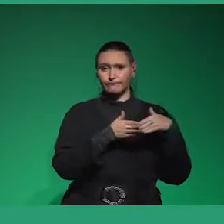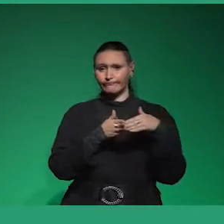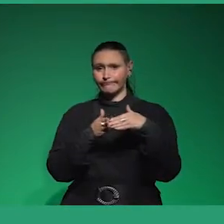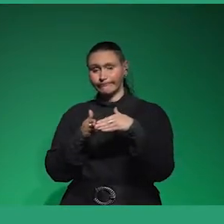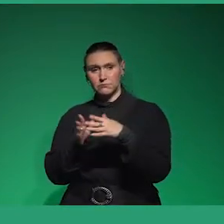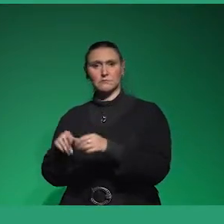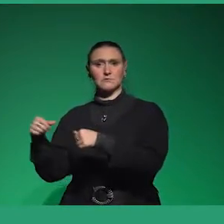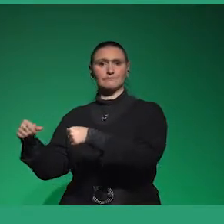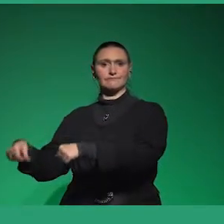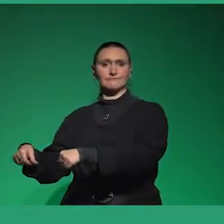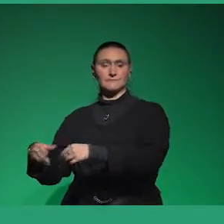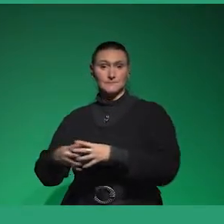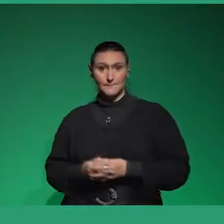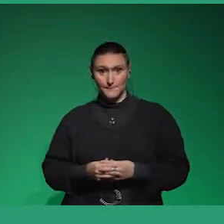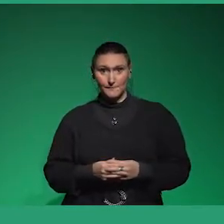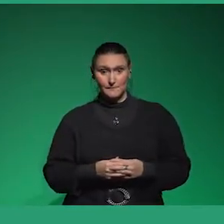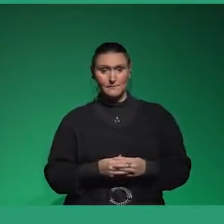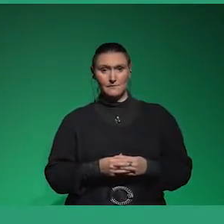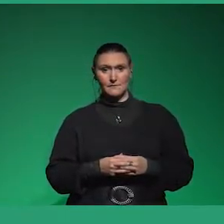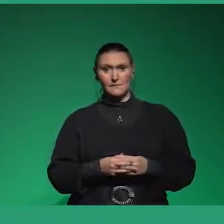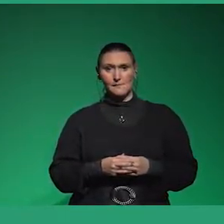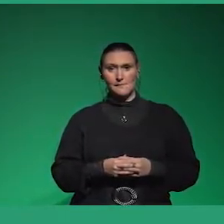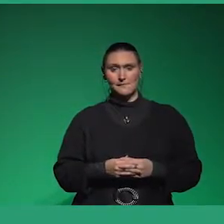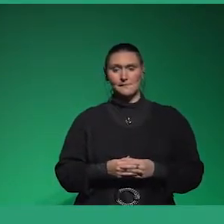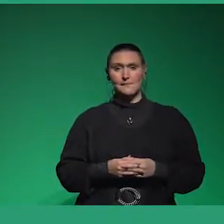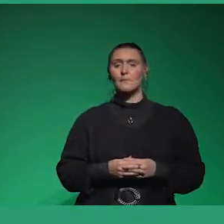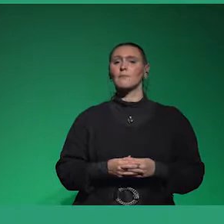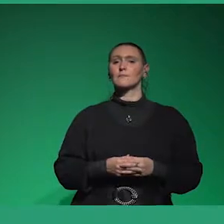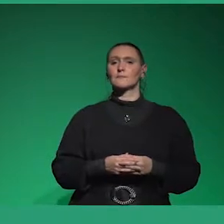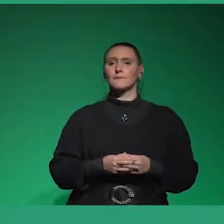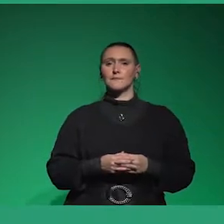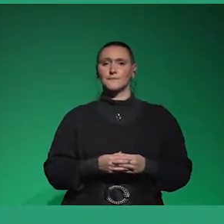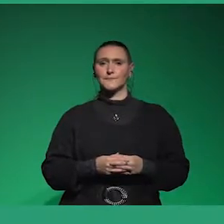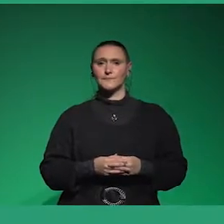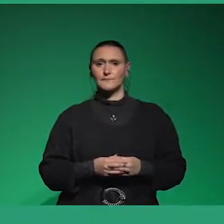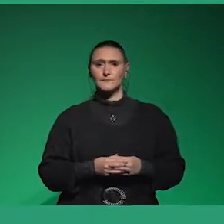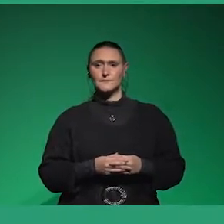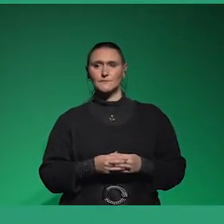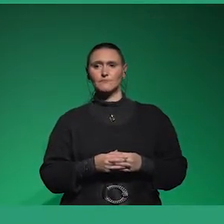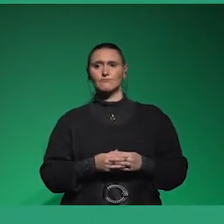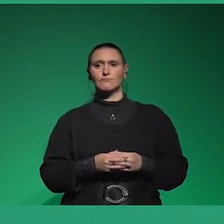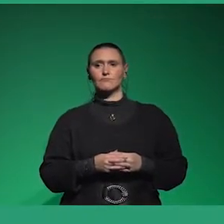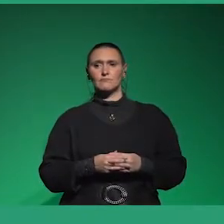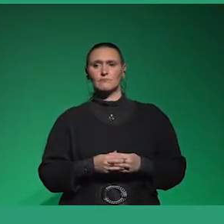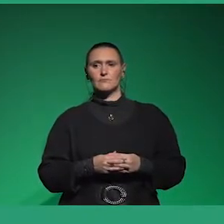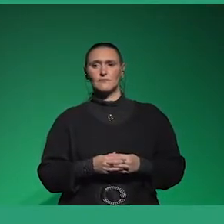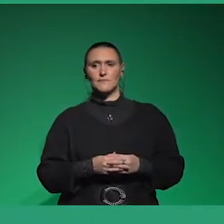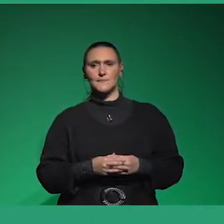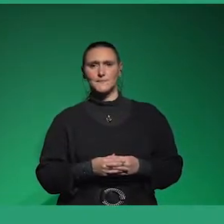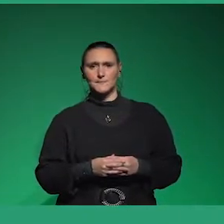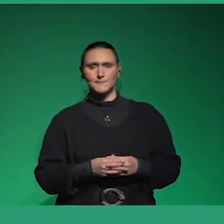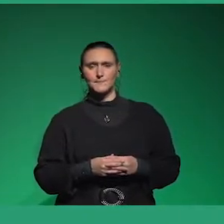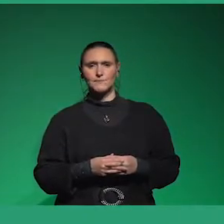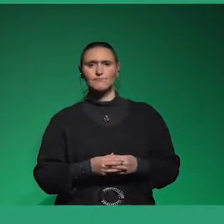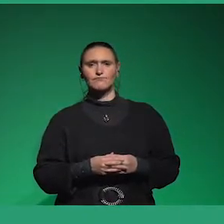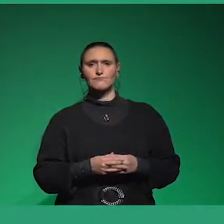for the sample to be researched, and then it has a potentiality to be traded all around the world. And in